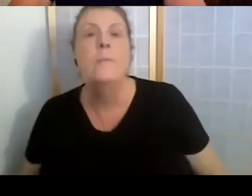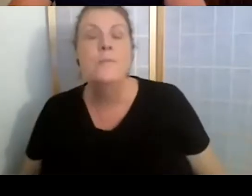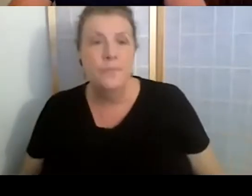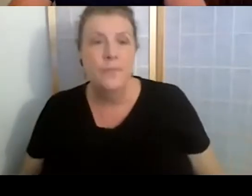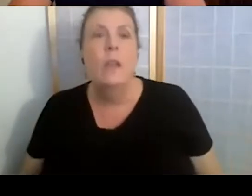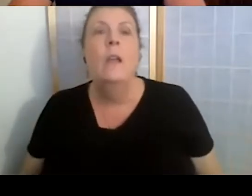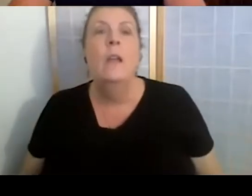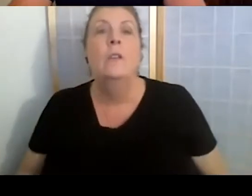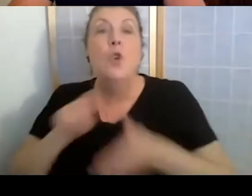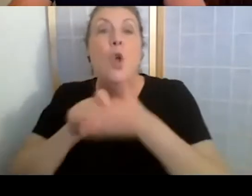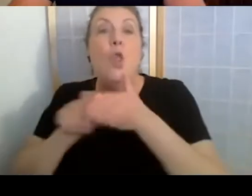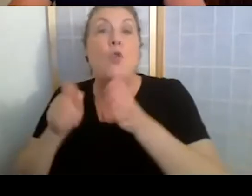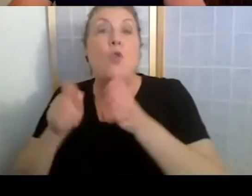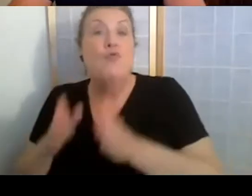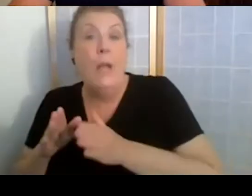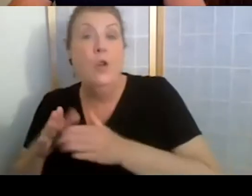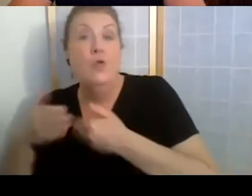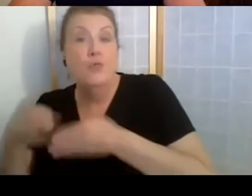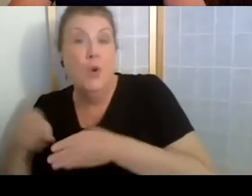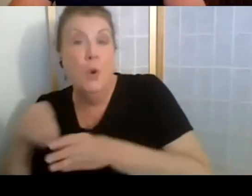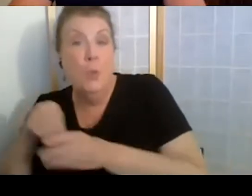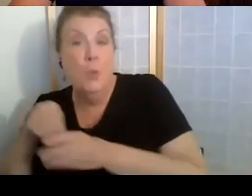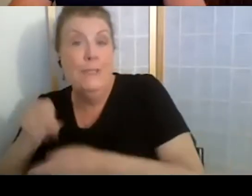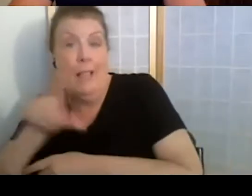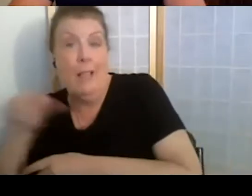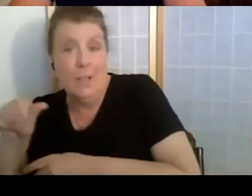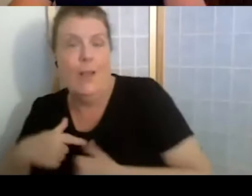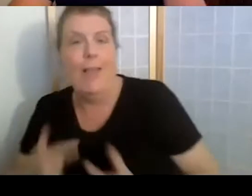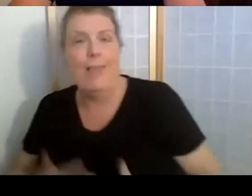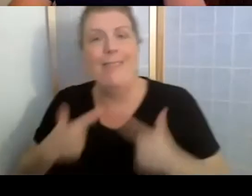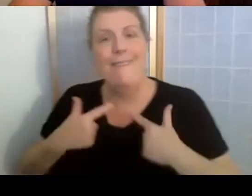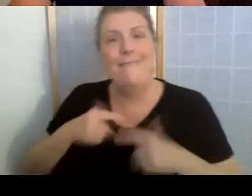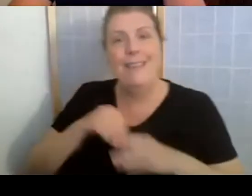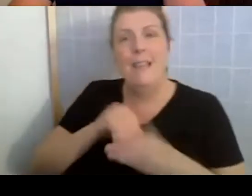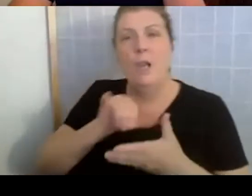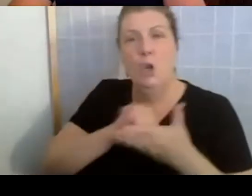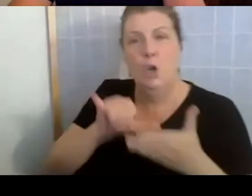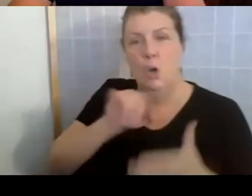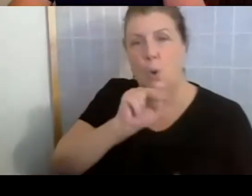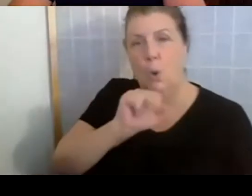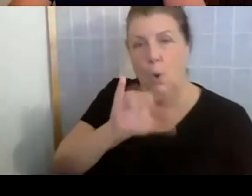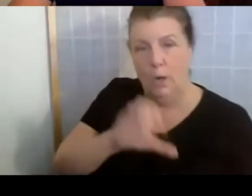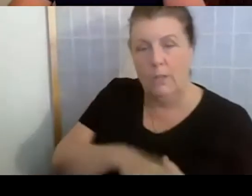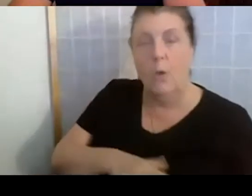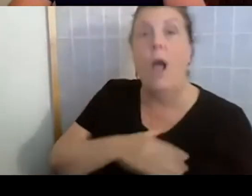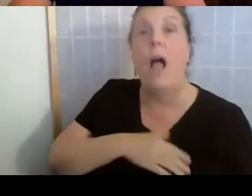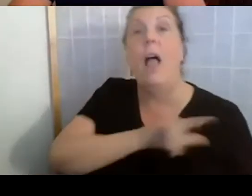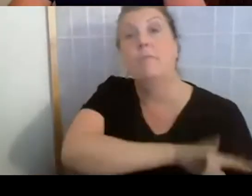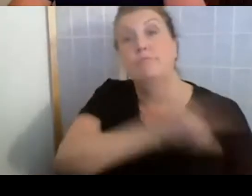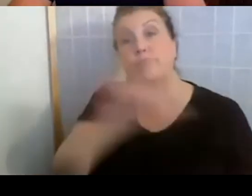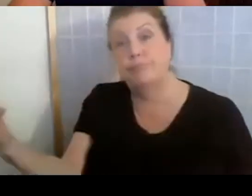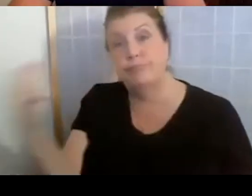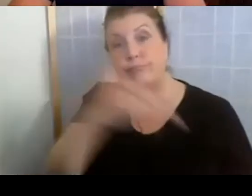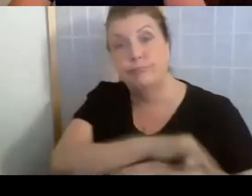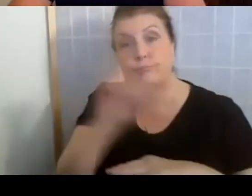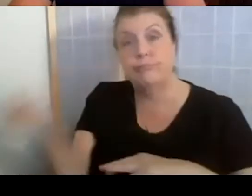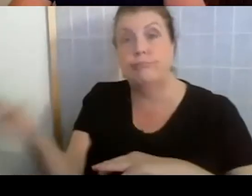the writer's room was in LA, I live in New York. And I travel back on the weekends